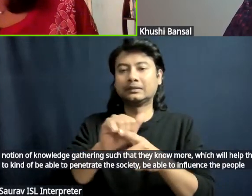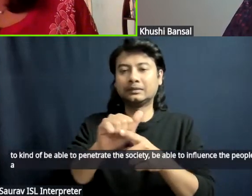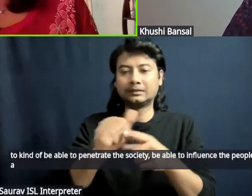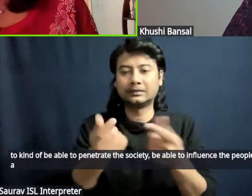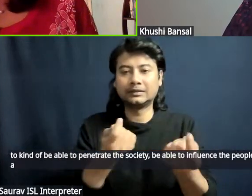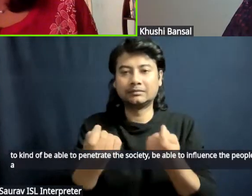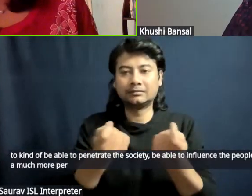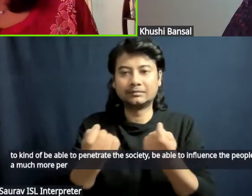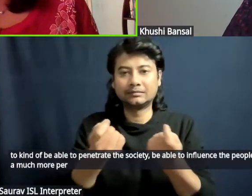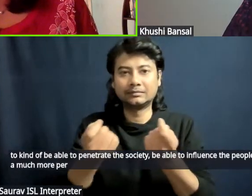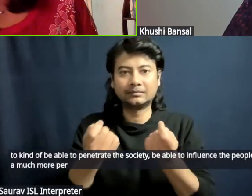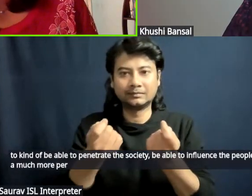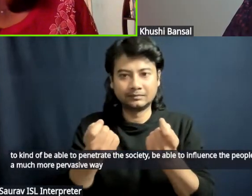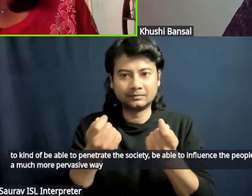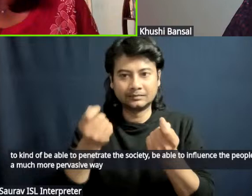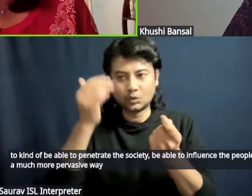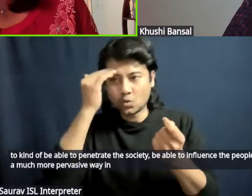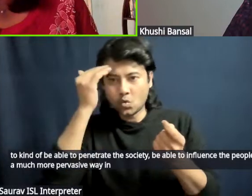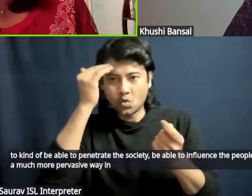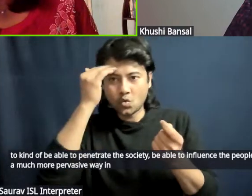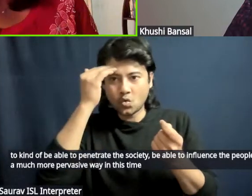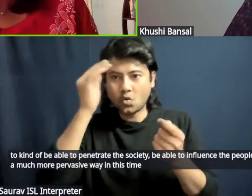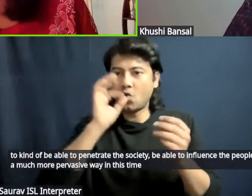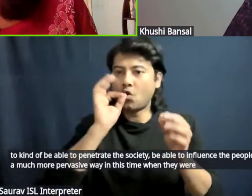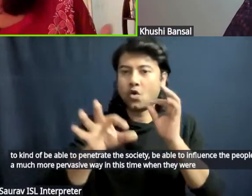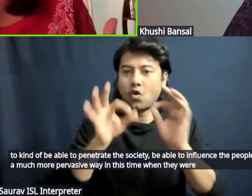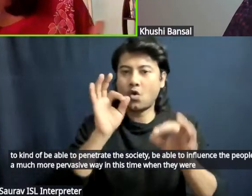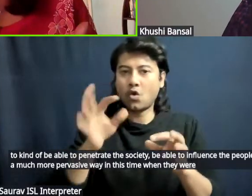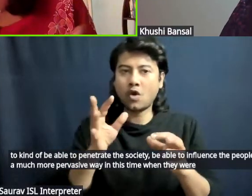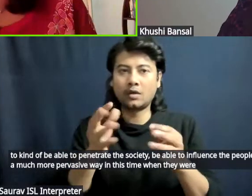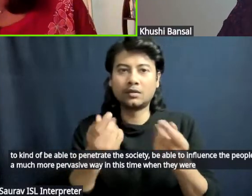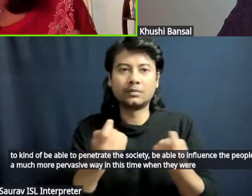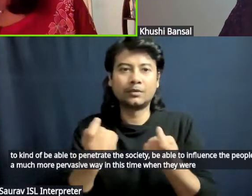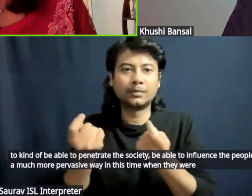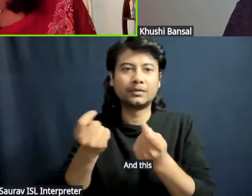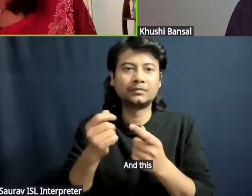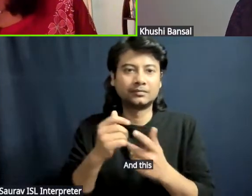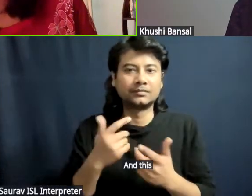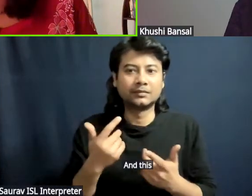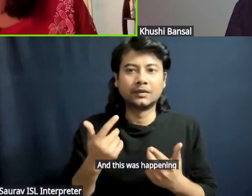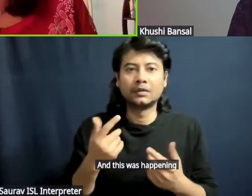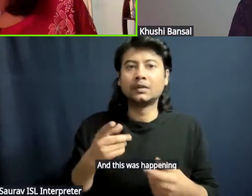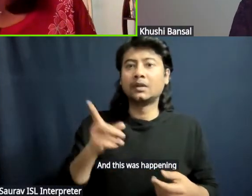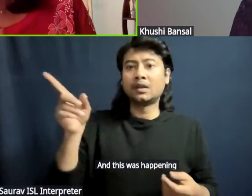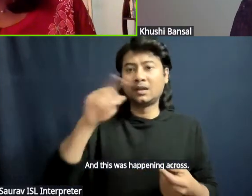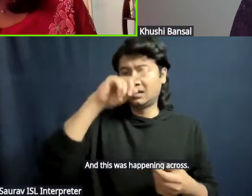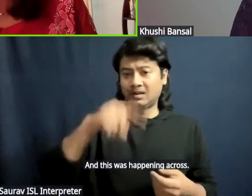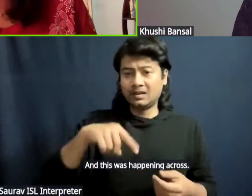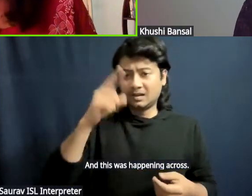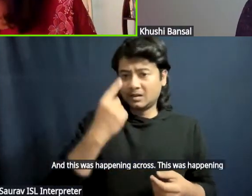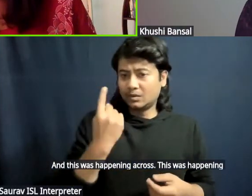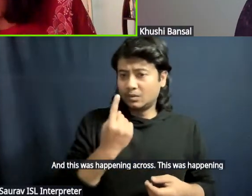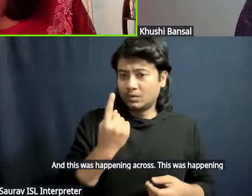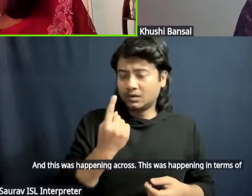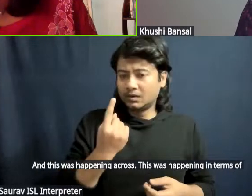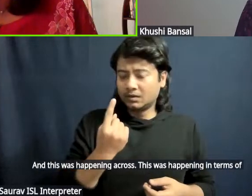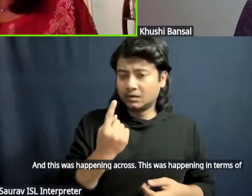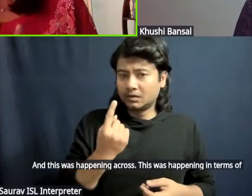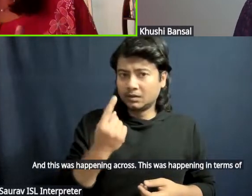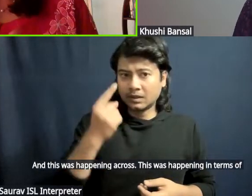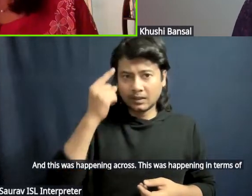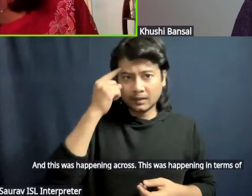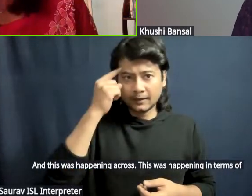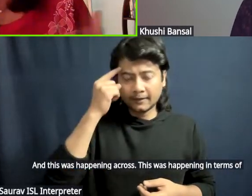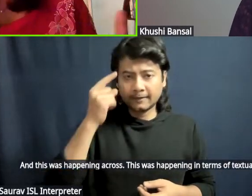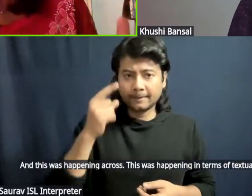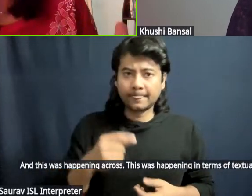pervasive way in this time when they were. And this was happening across. This was happening in terms of